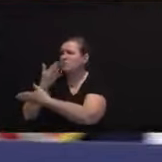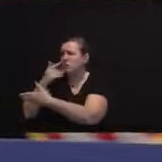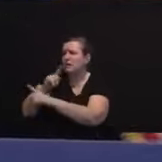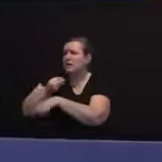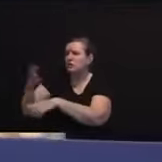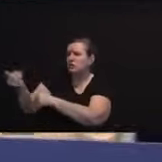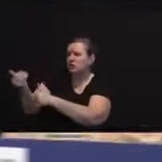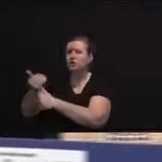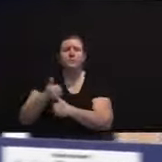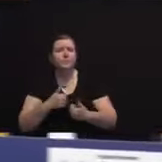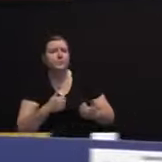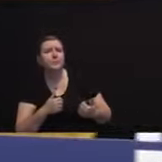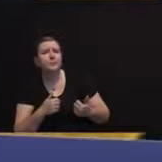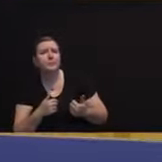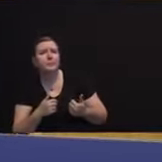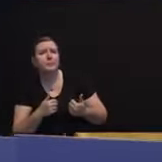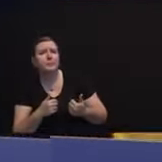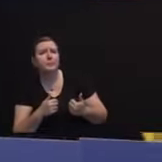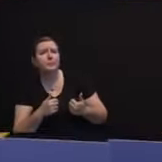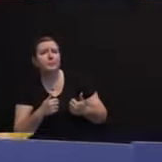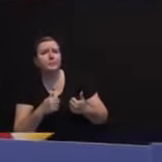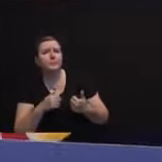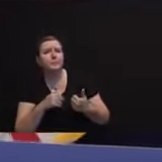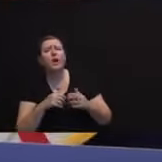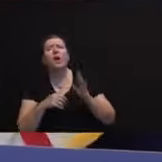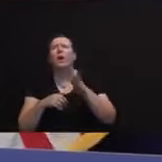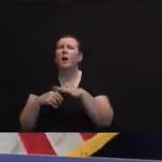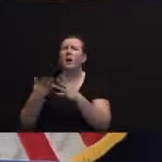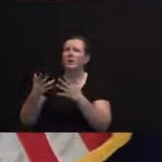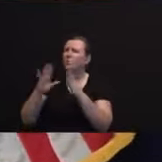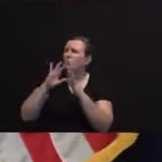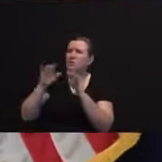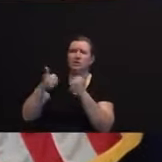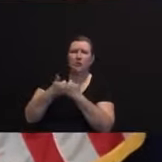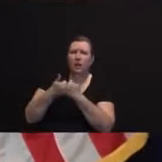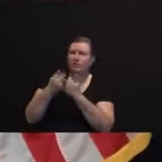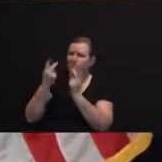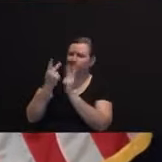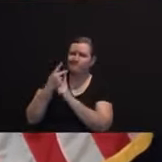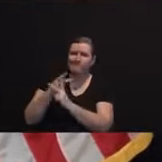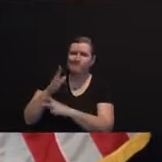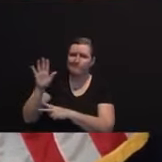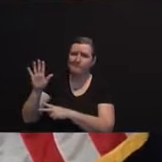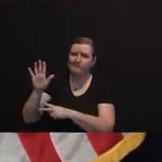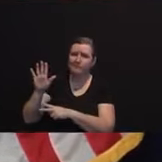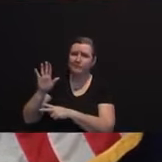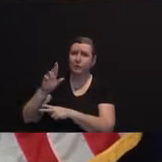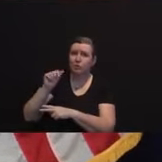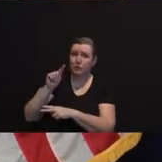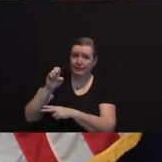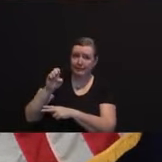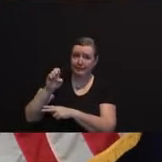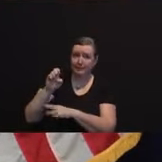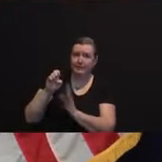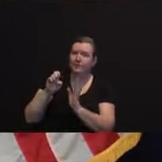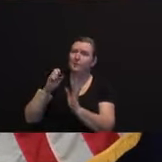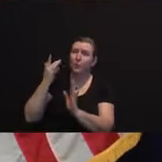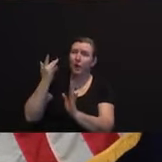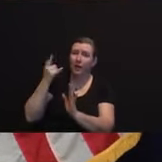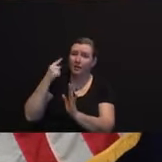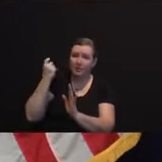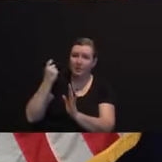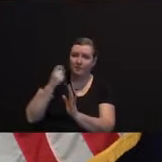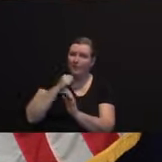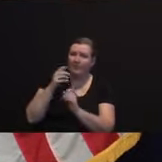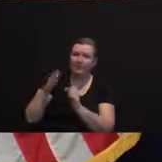it's challenging to actually figure out what the actual rate is because we don't really know the full denominator necessarily too,